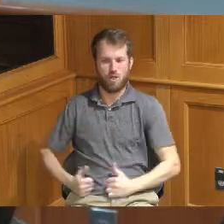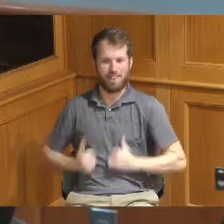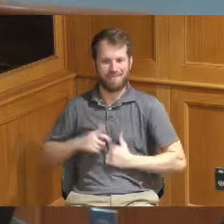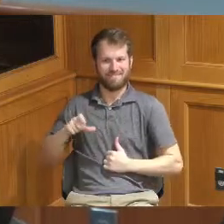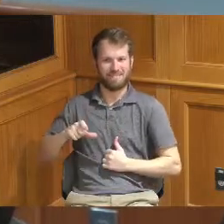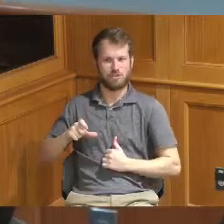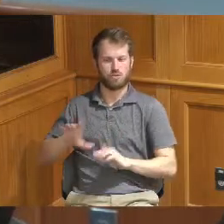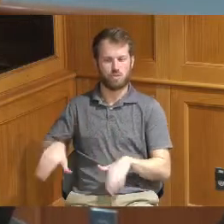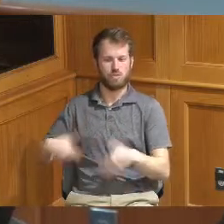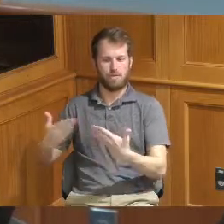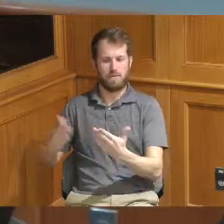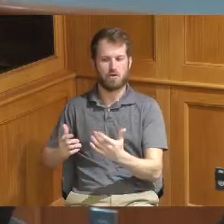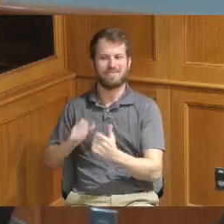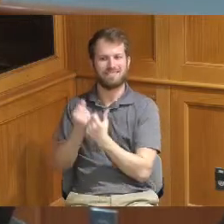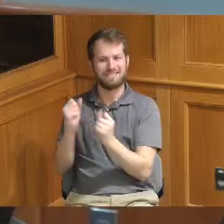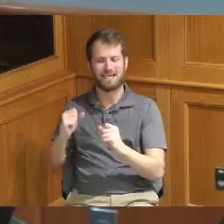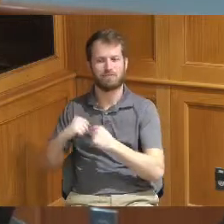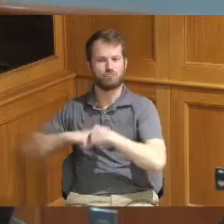safe, structured place.